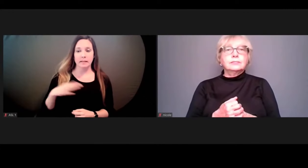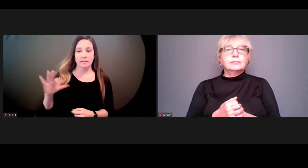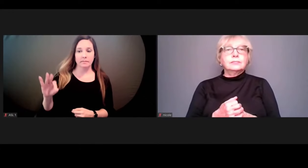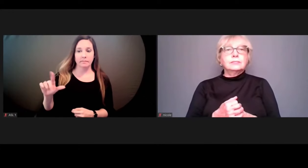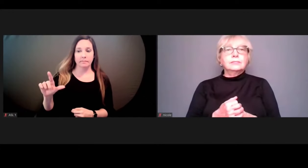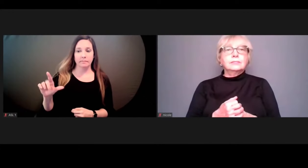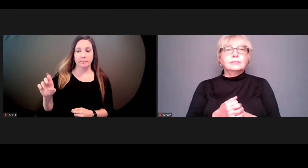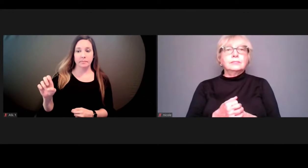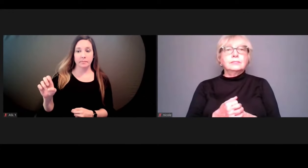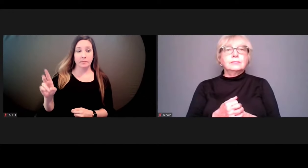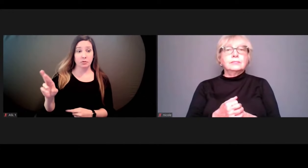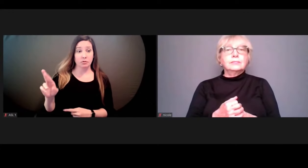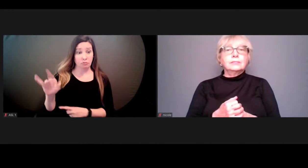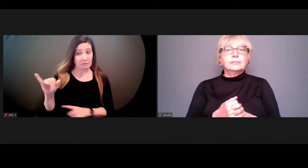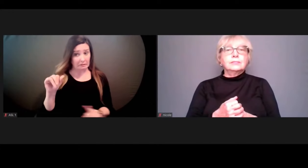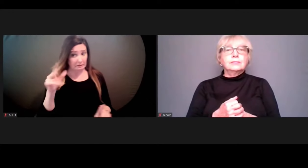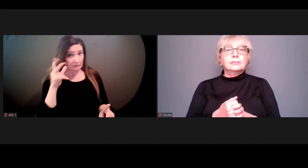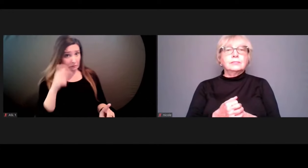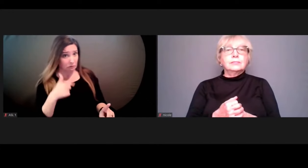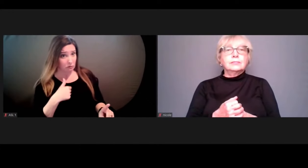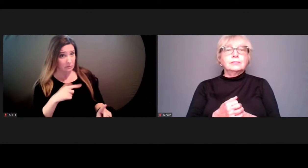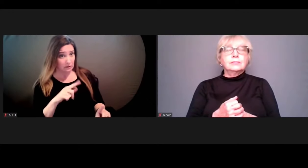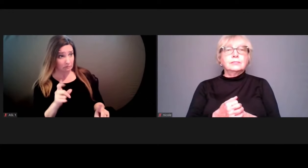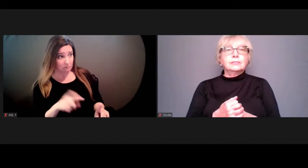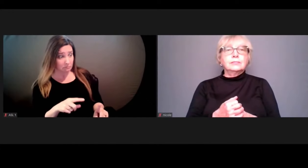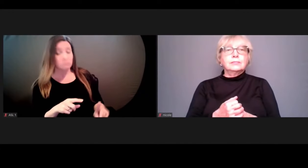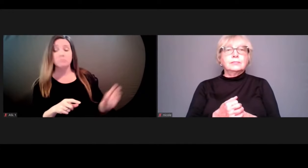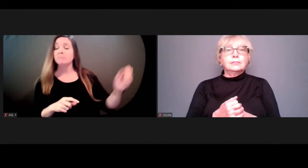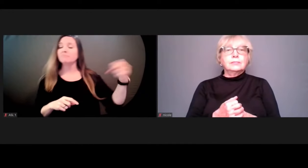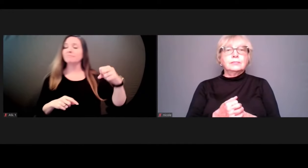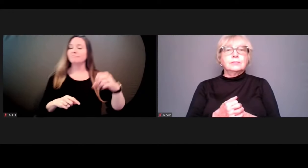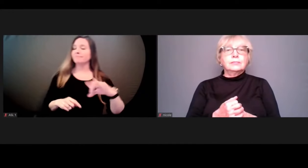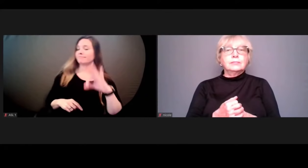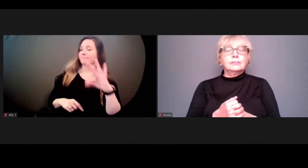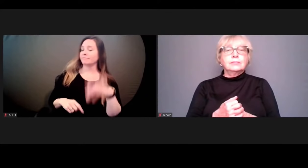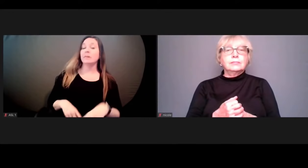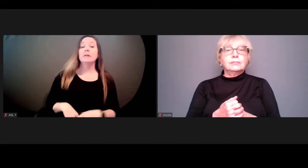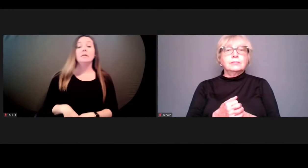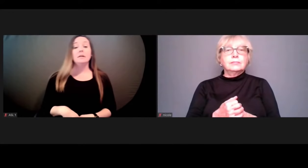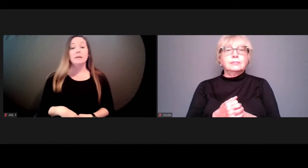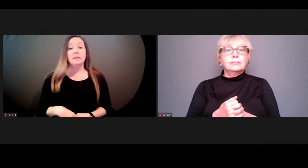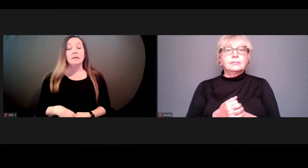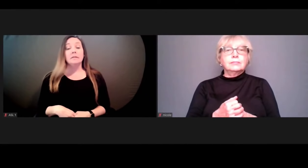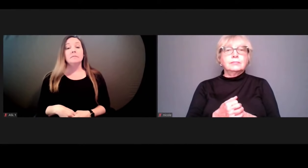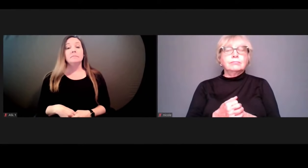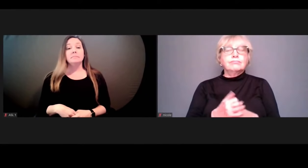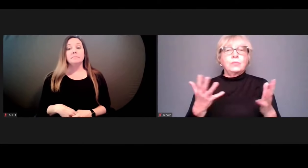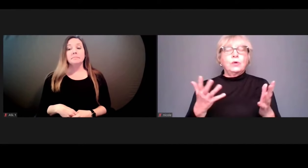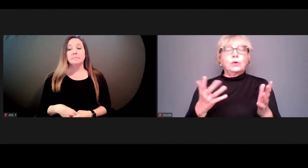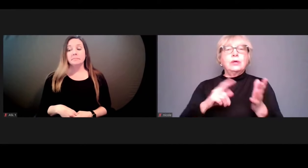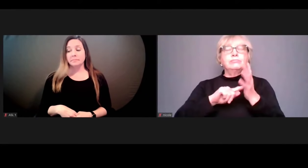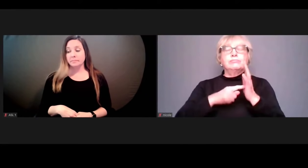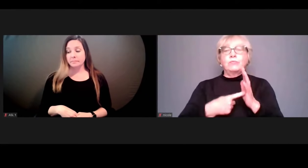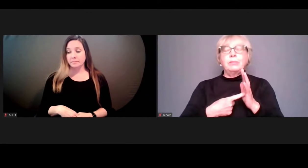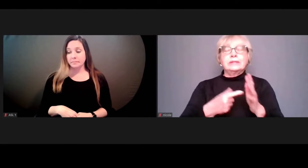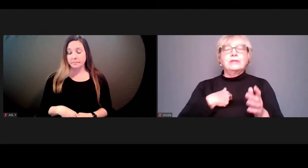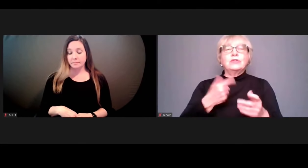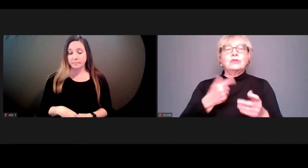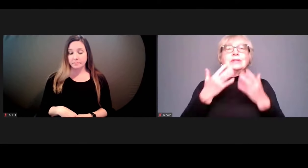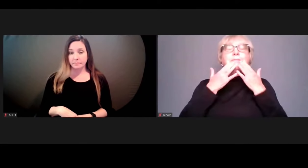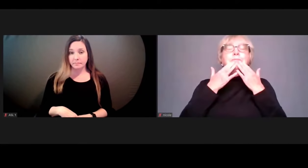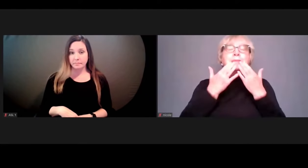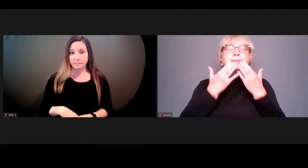Can you hear me? Yes, I can. Go ahead. Okay. Tout d'abord, merci aux résidents,